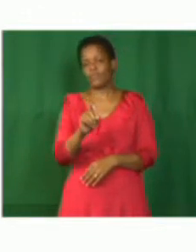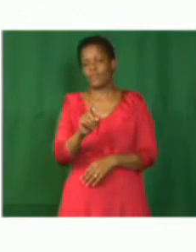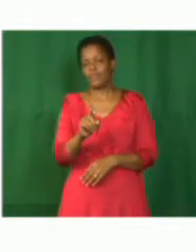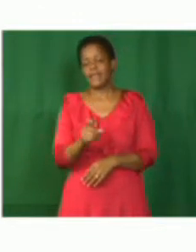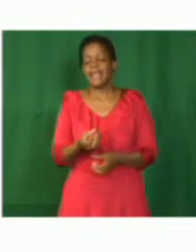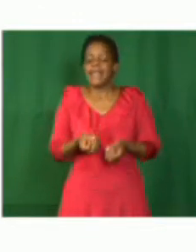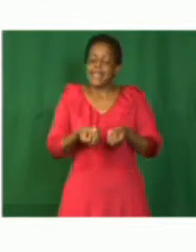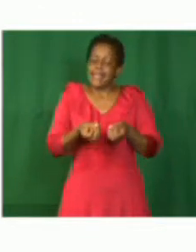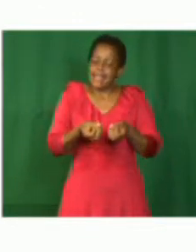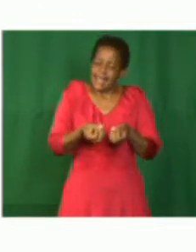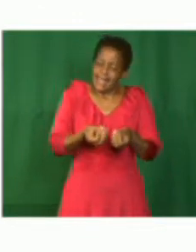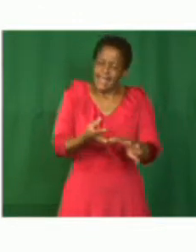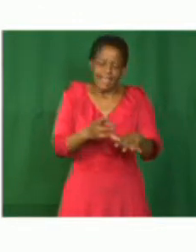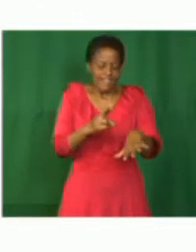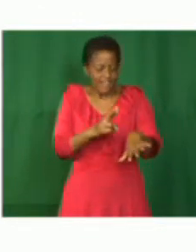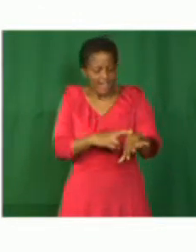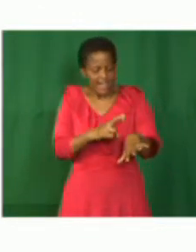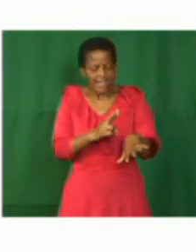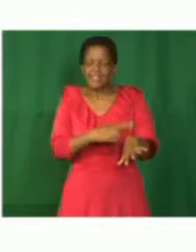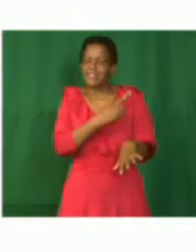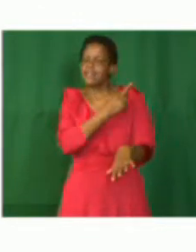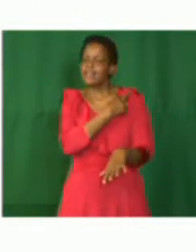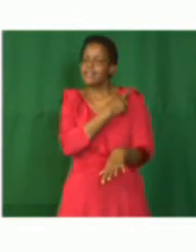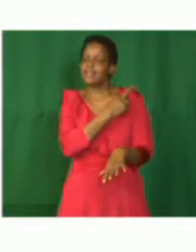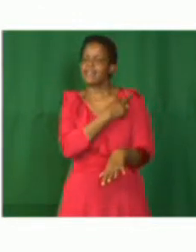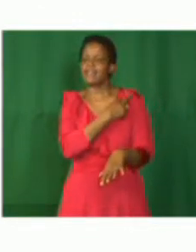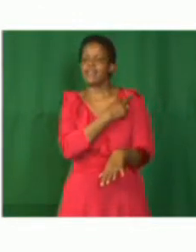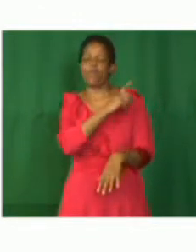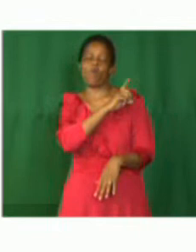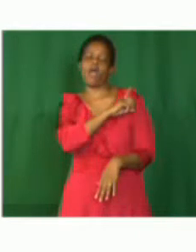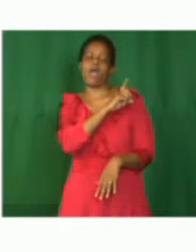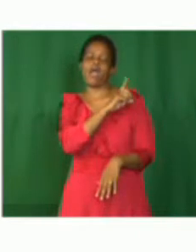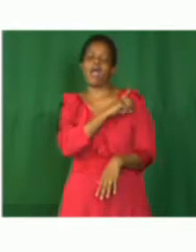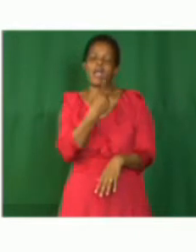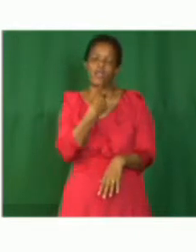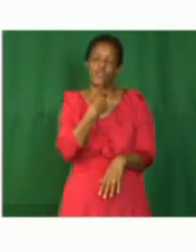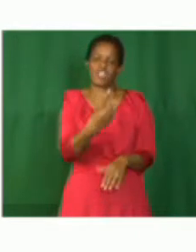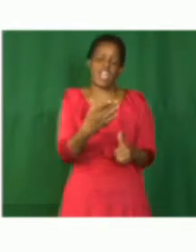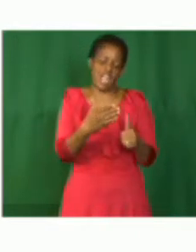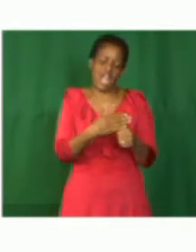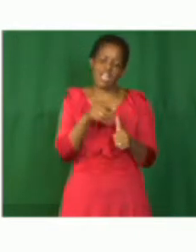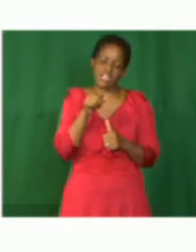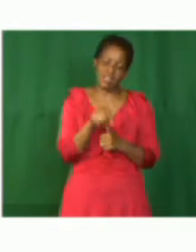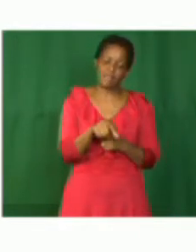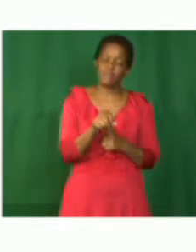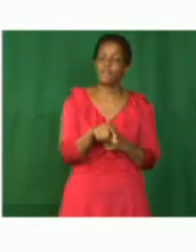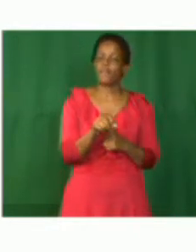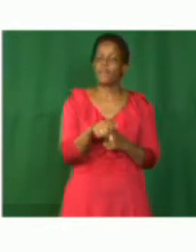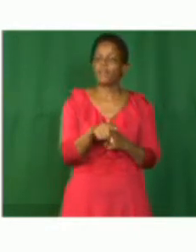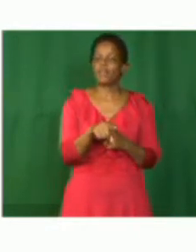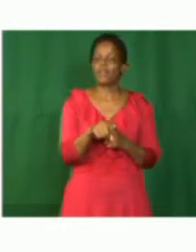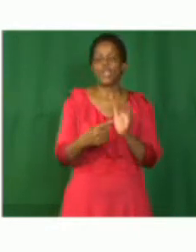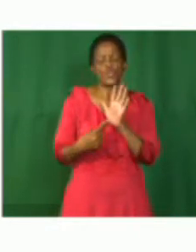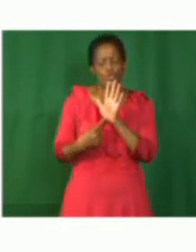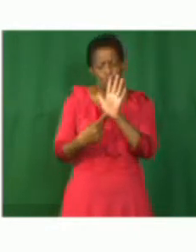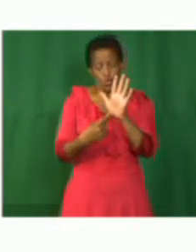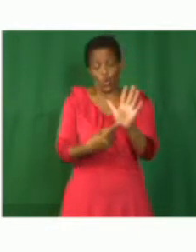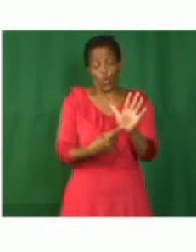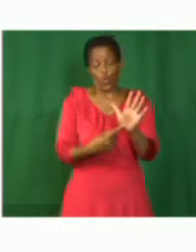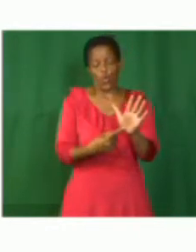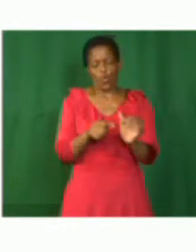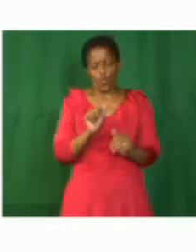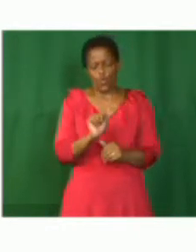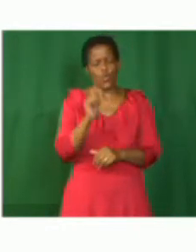reasons to support your answer. Give reasons to support your answer. And you also need to show that you have